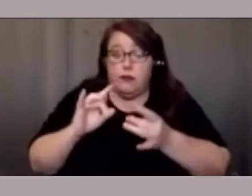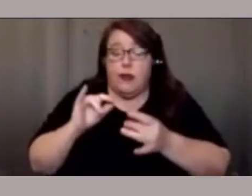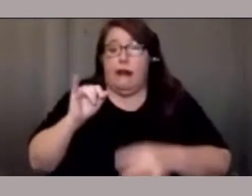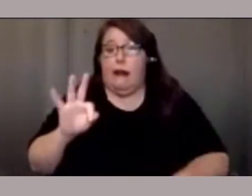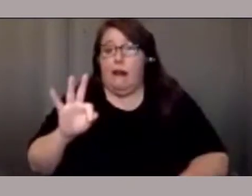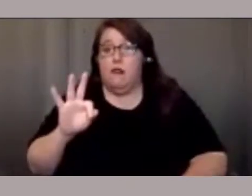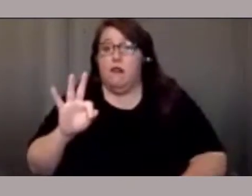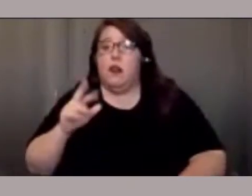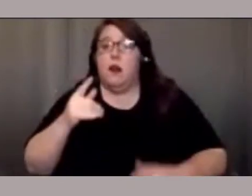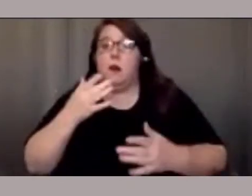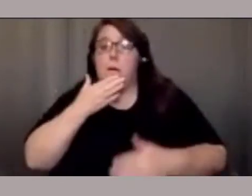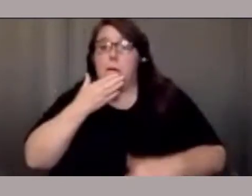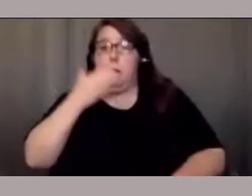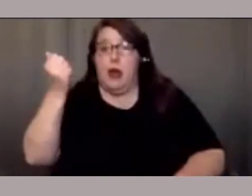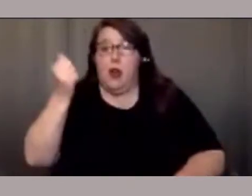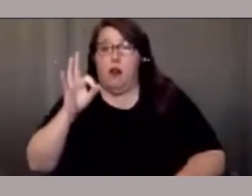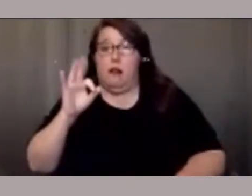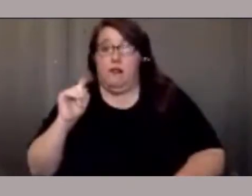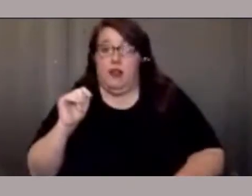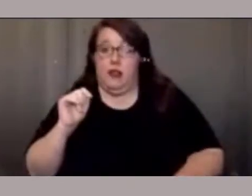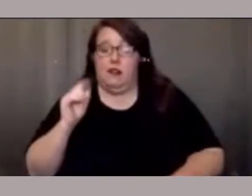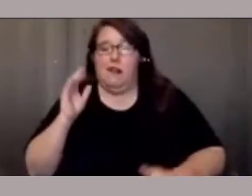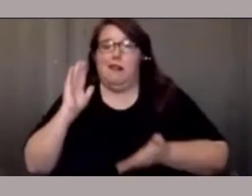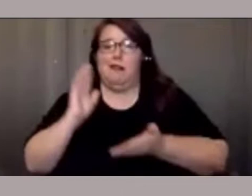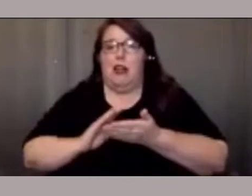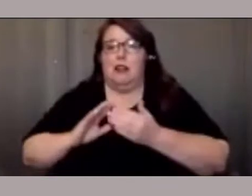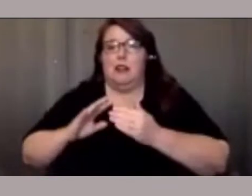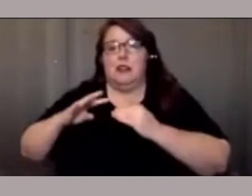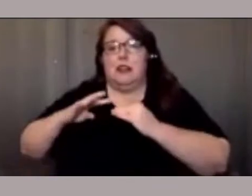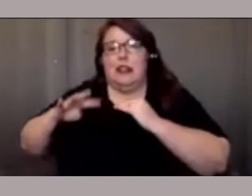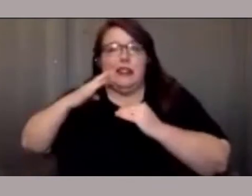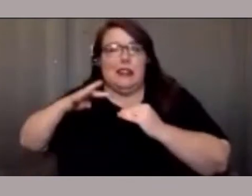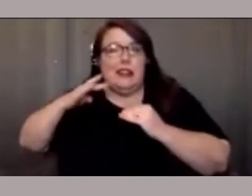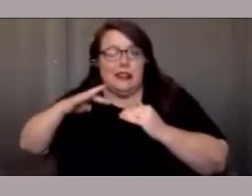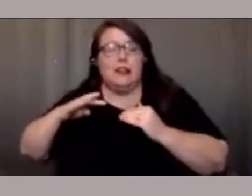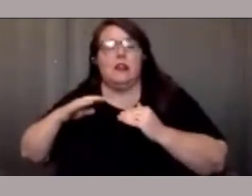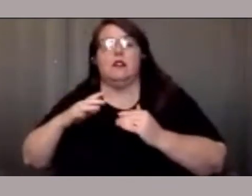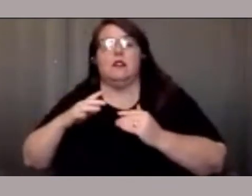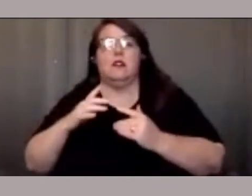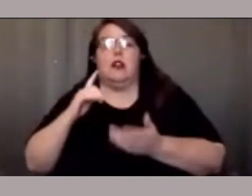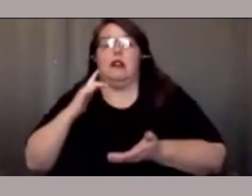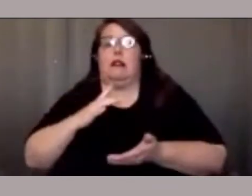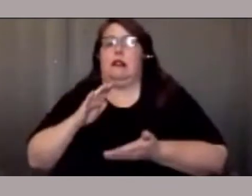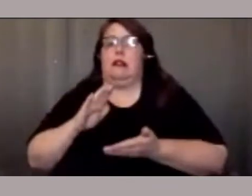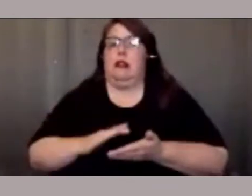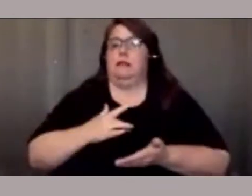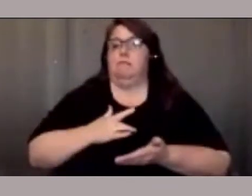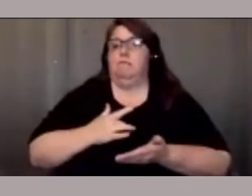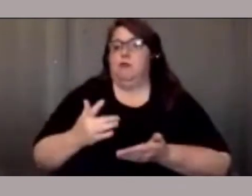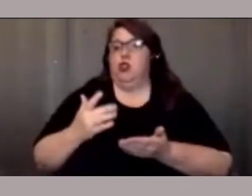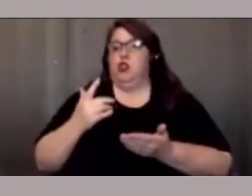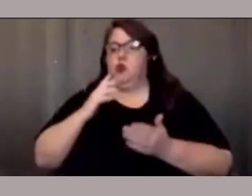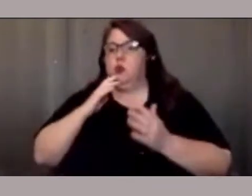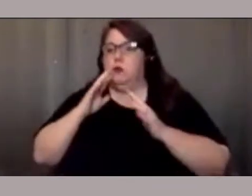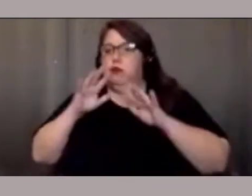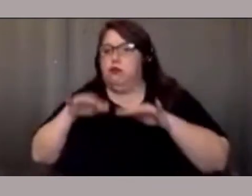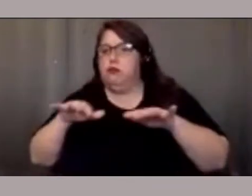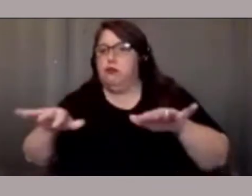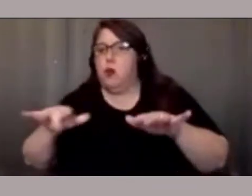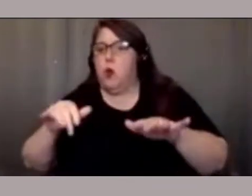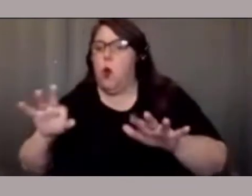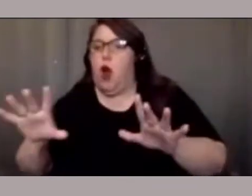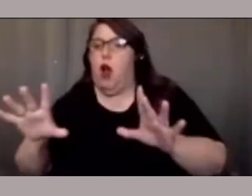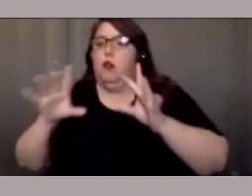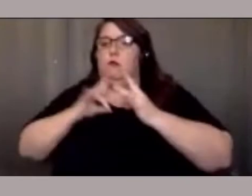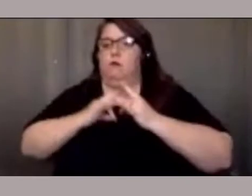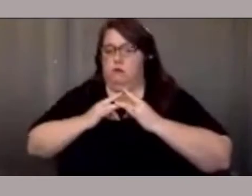with less leakage, you're less likely to spread through aerosolization or to receive aerosols. And they did